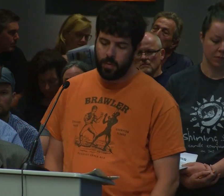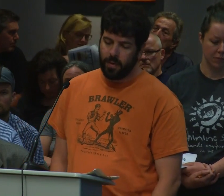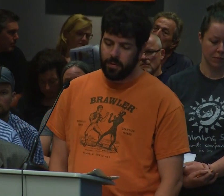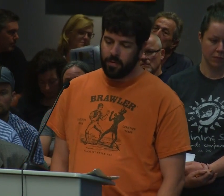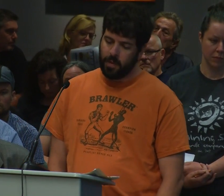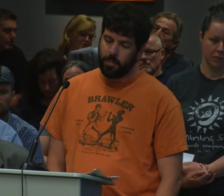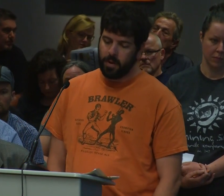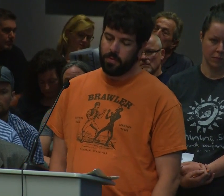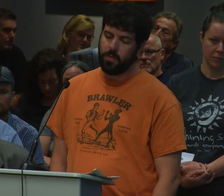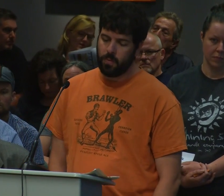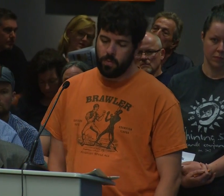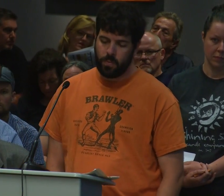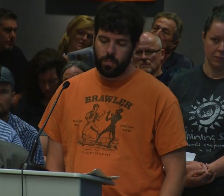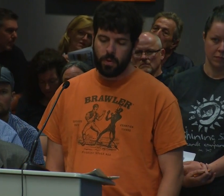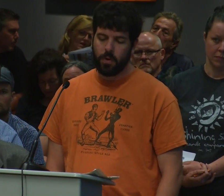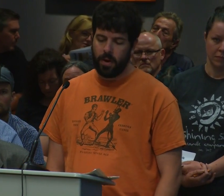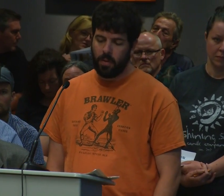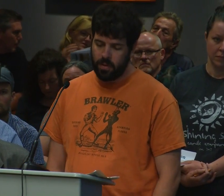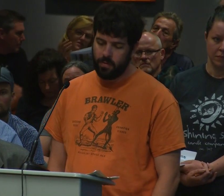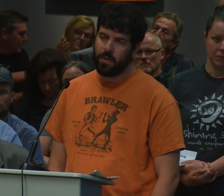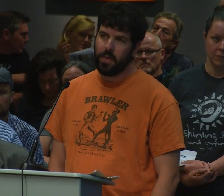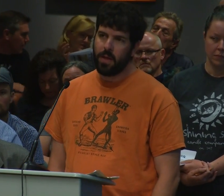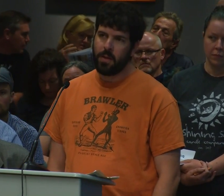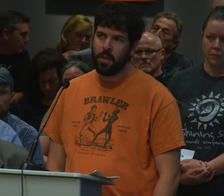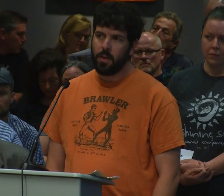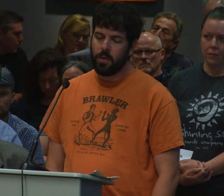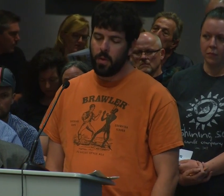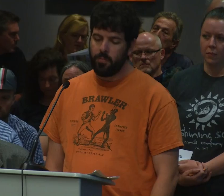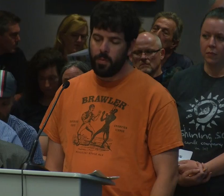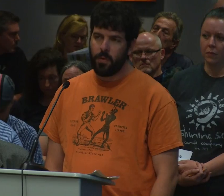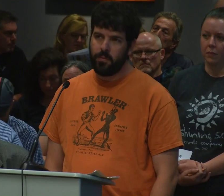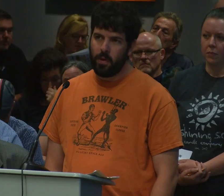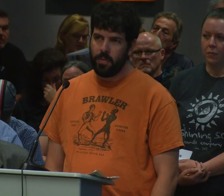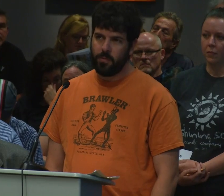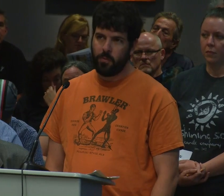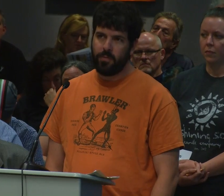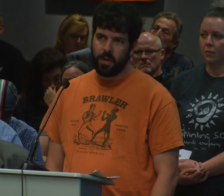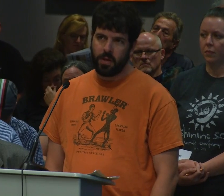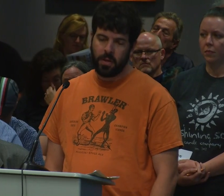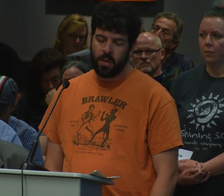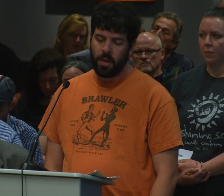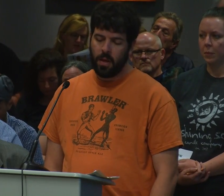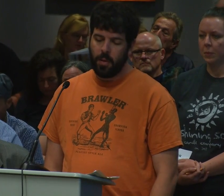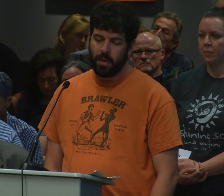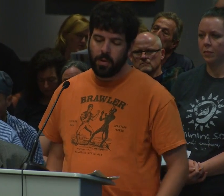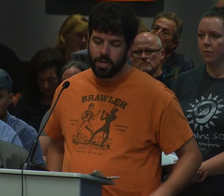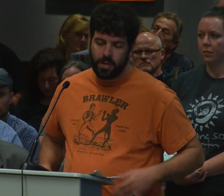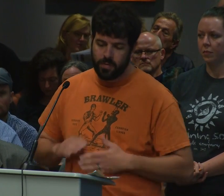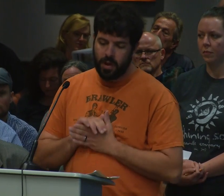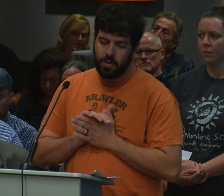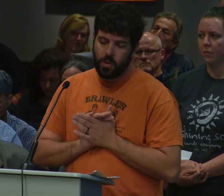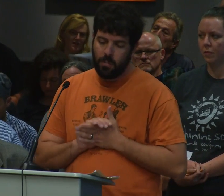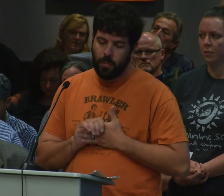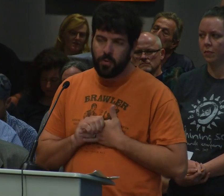comparison when you had the no development model to the current model, and you said that, even with no development, there'll still be flooding. My question